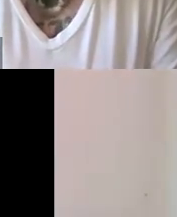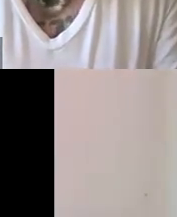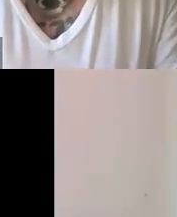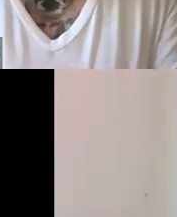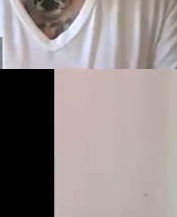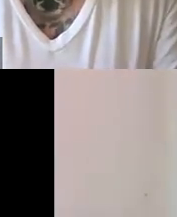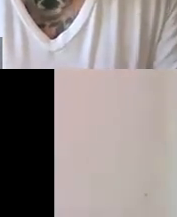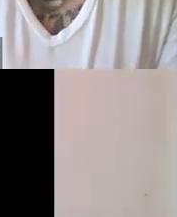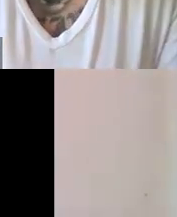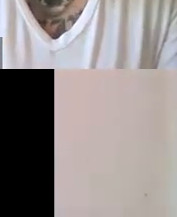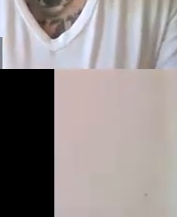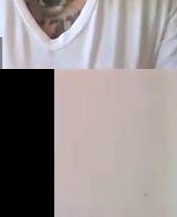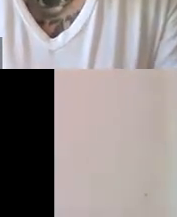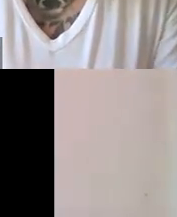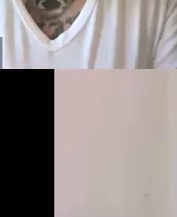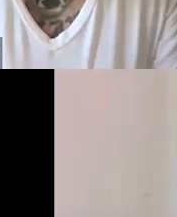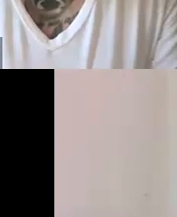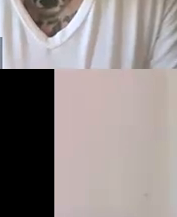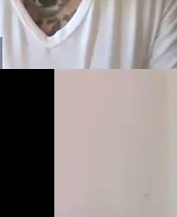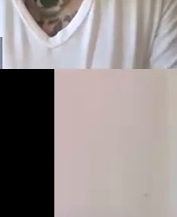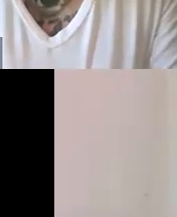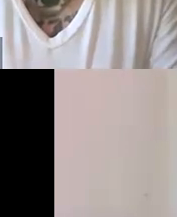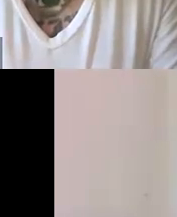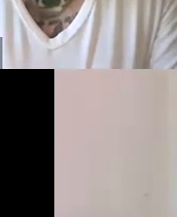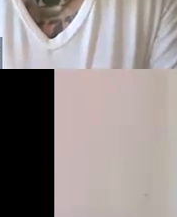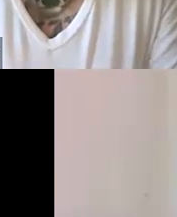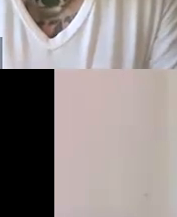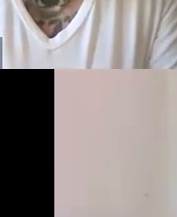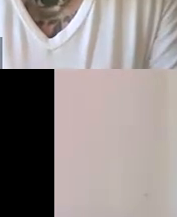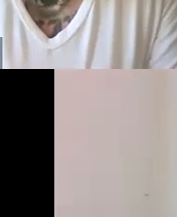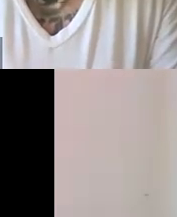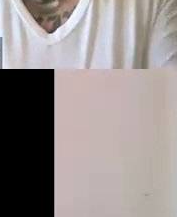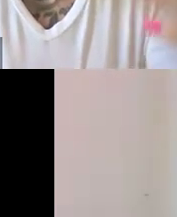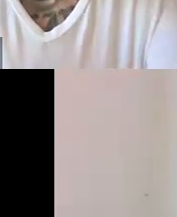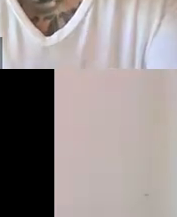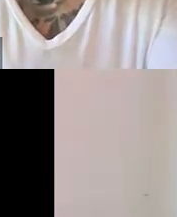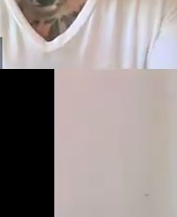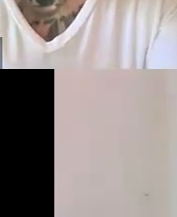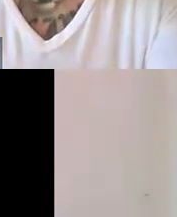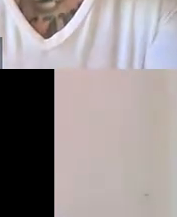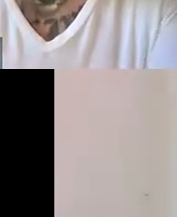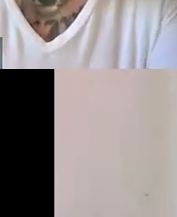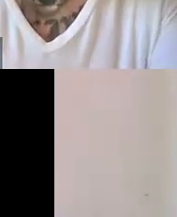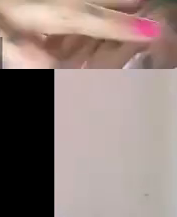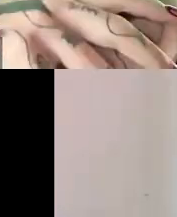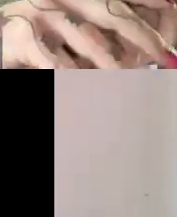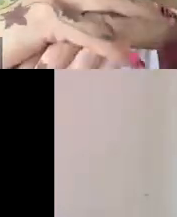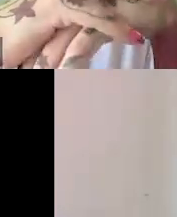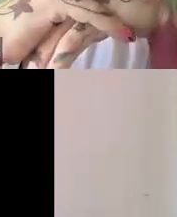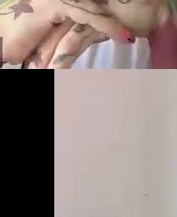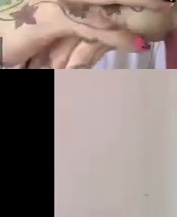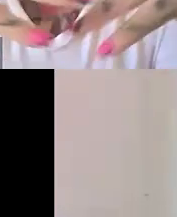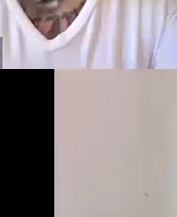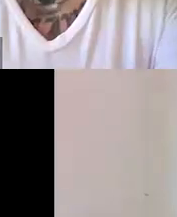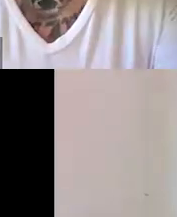rape. And that was, very, very early on in my experience. And so it was a struggle for me to